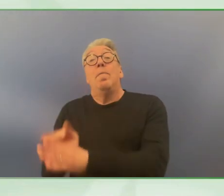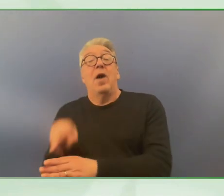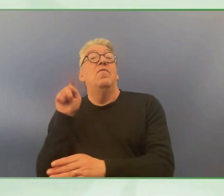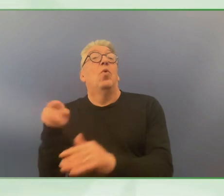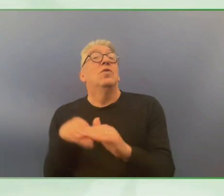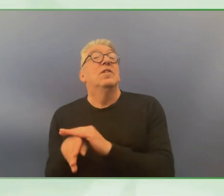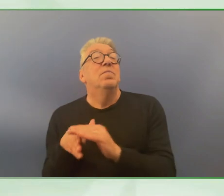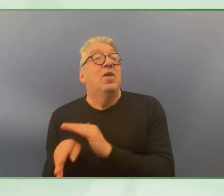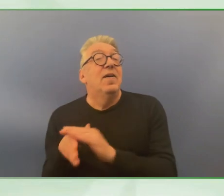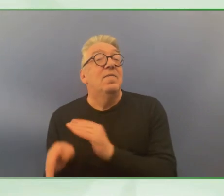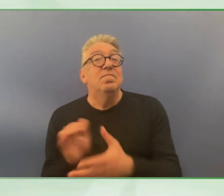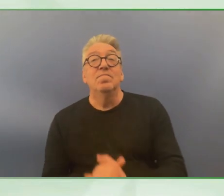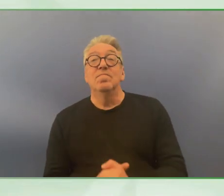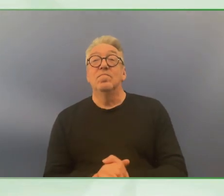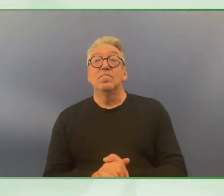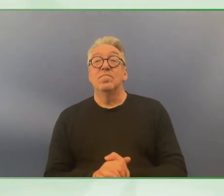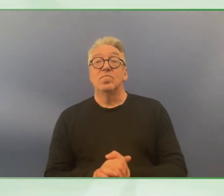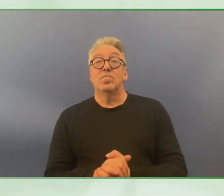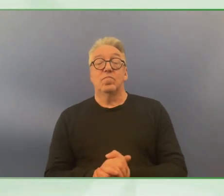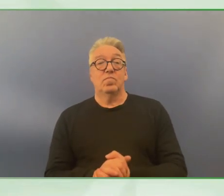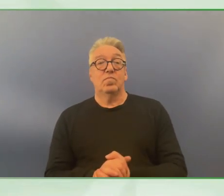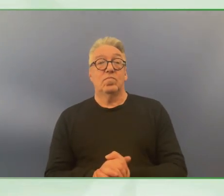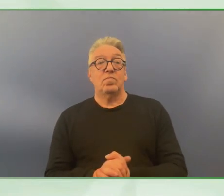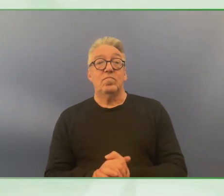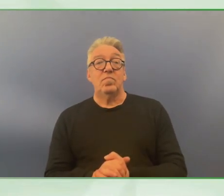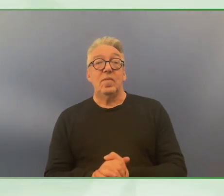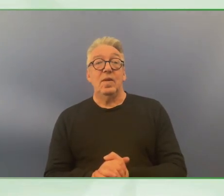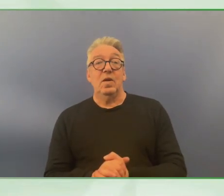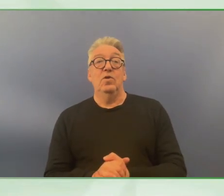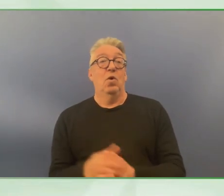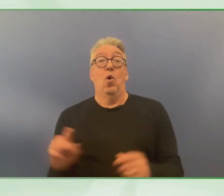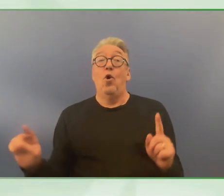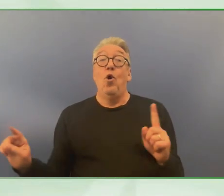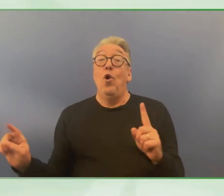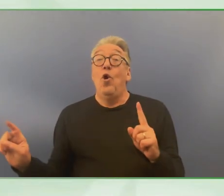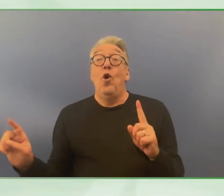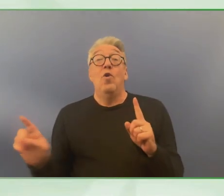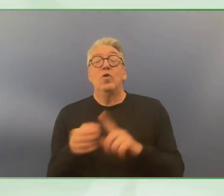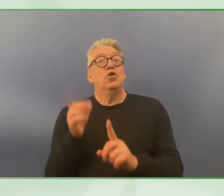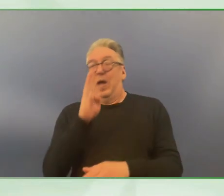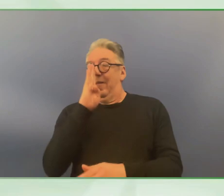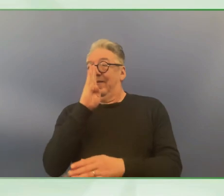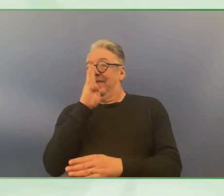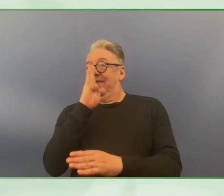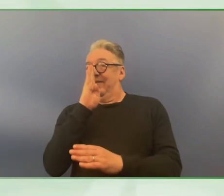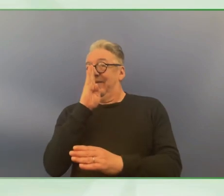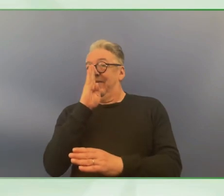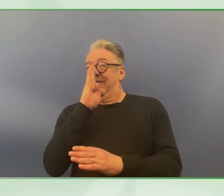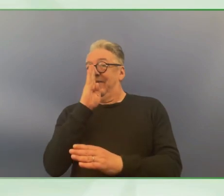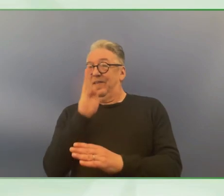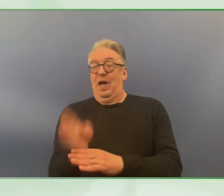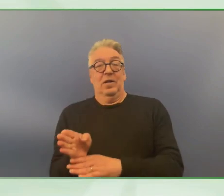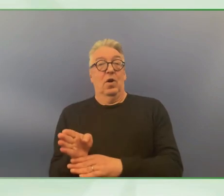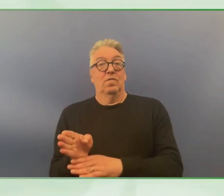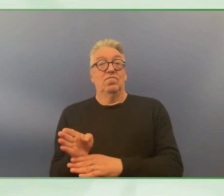talking, first scope is, direct. What are the things that we're making or have control over? So we